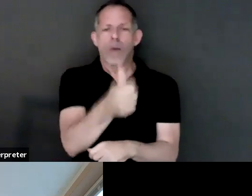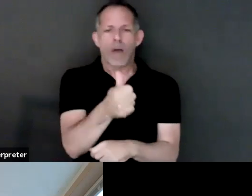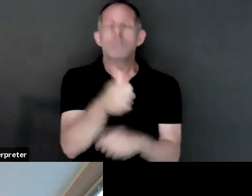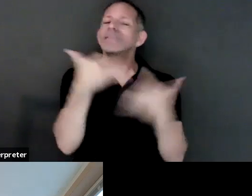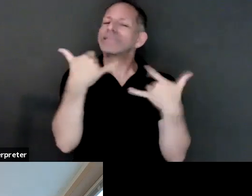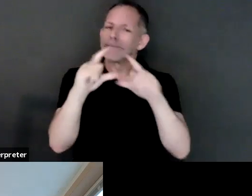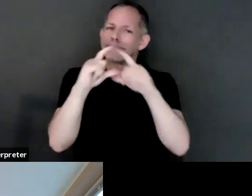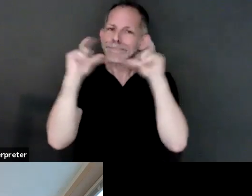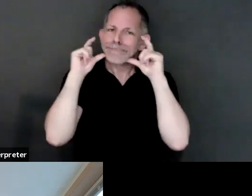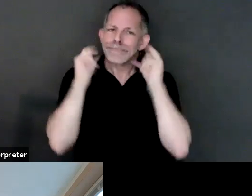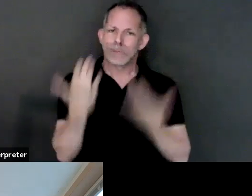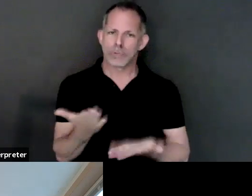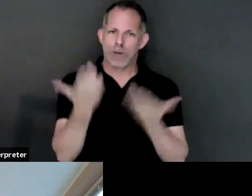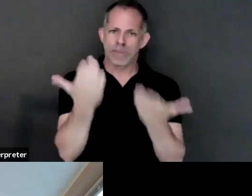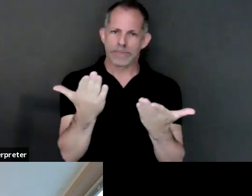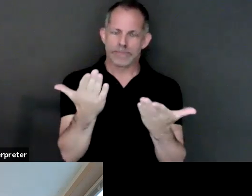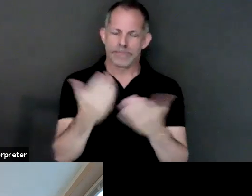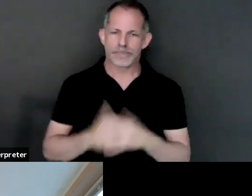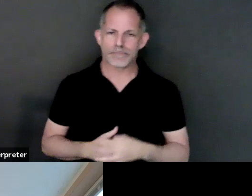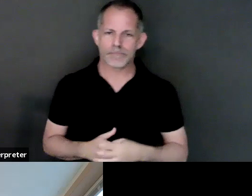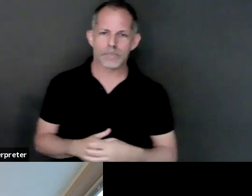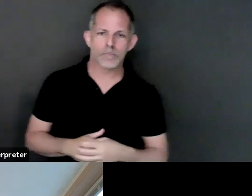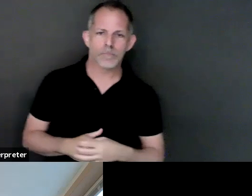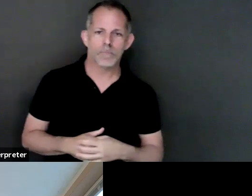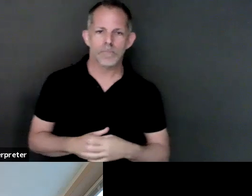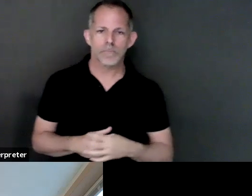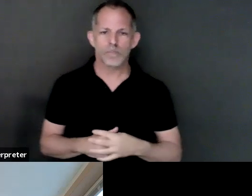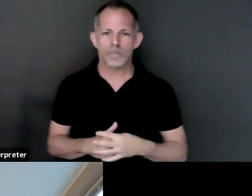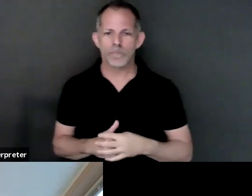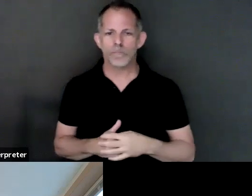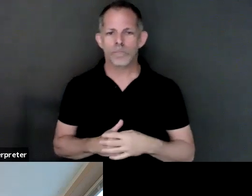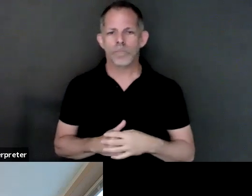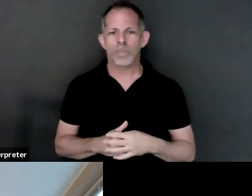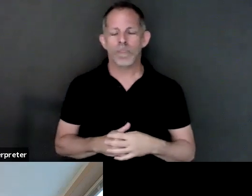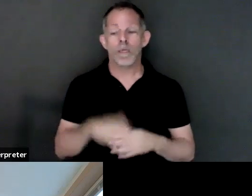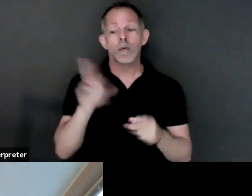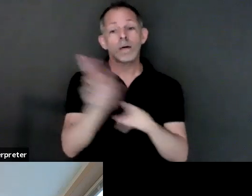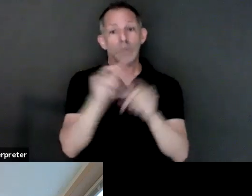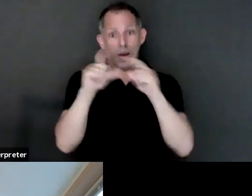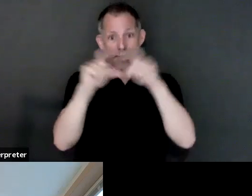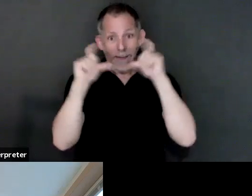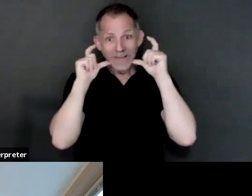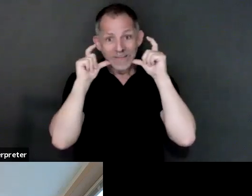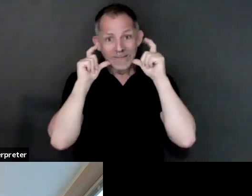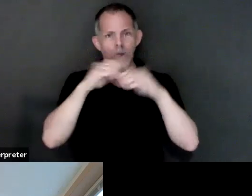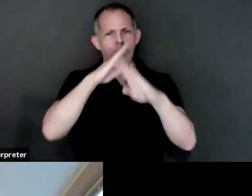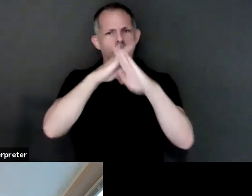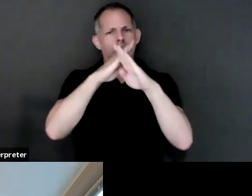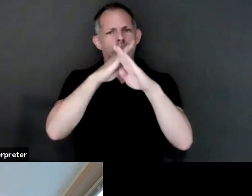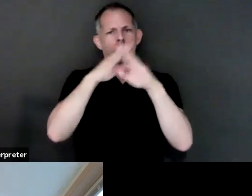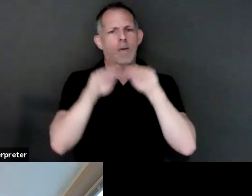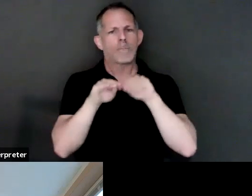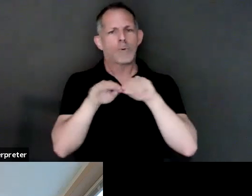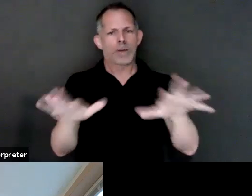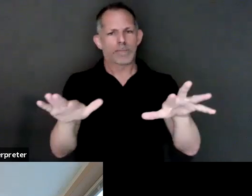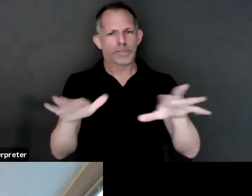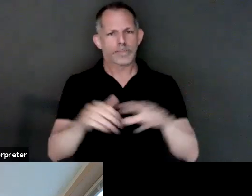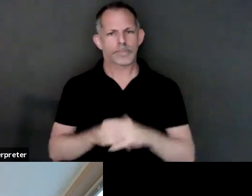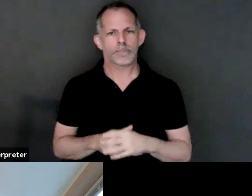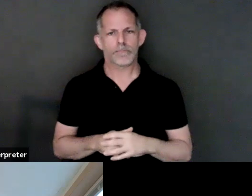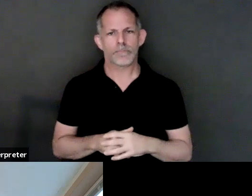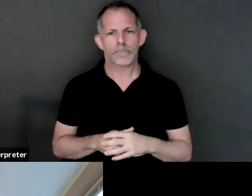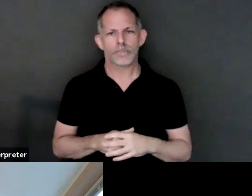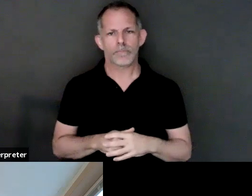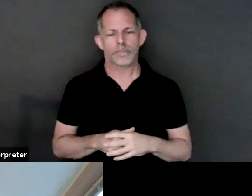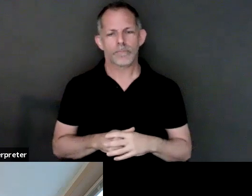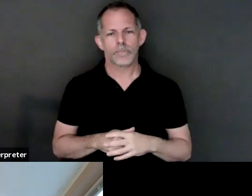preventing transmission from infected people by covering up the virus at its source so that it doesn't get out into a cloud that other people can